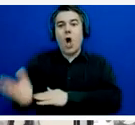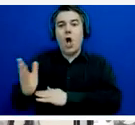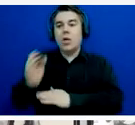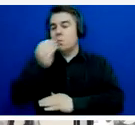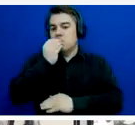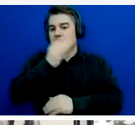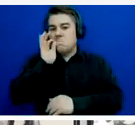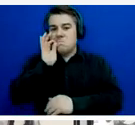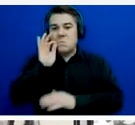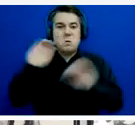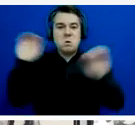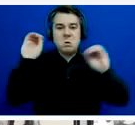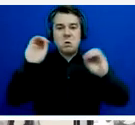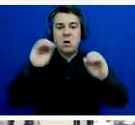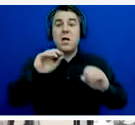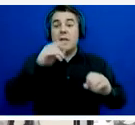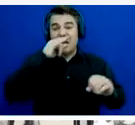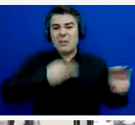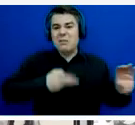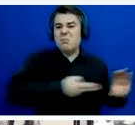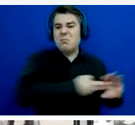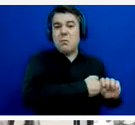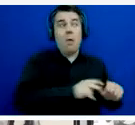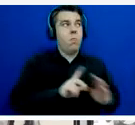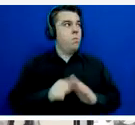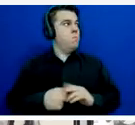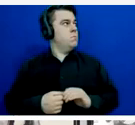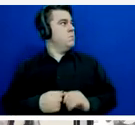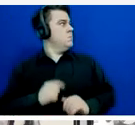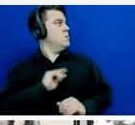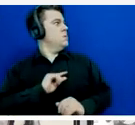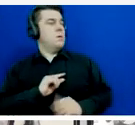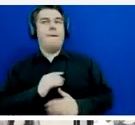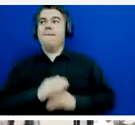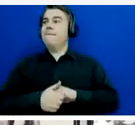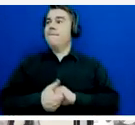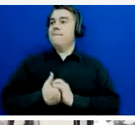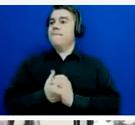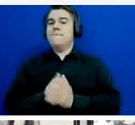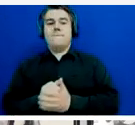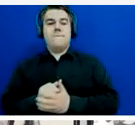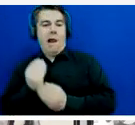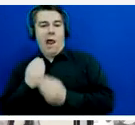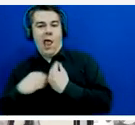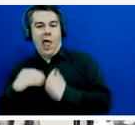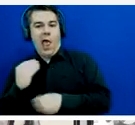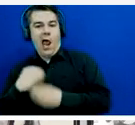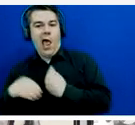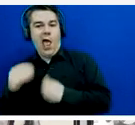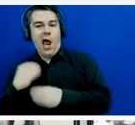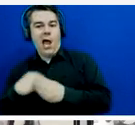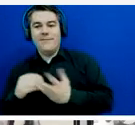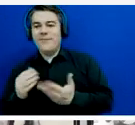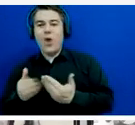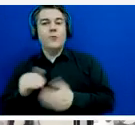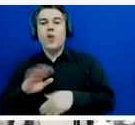kids to bed, and my secret guilty pleasure was to just, eat everything. I would eat like almost the whole